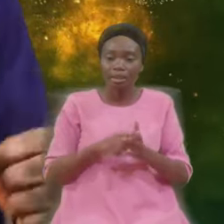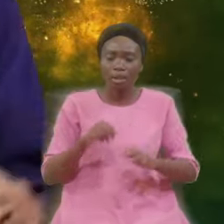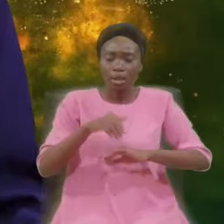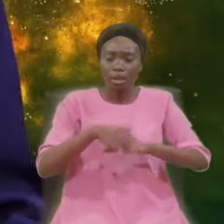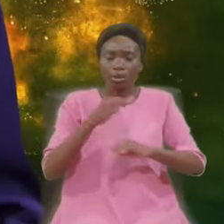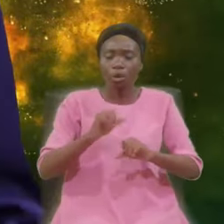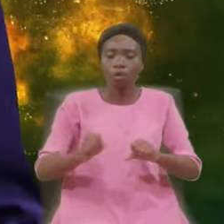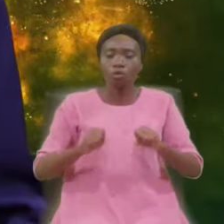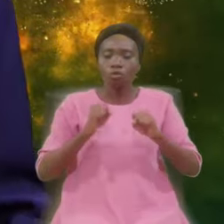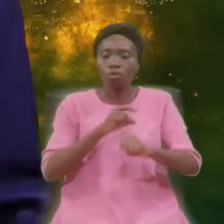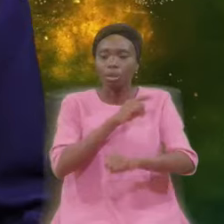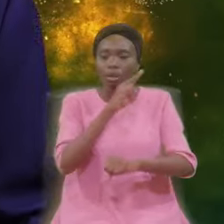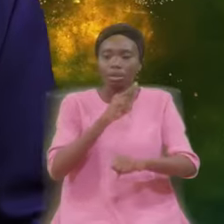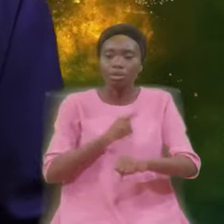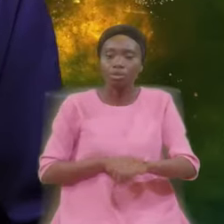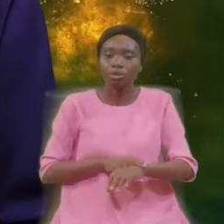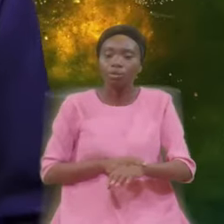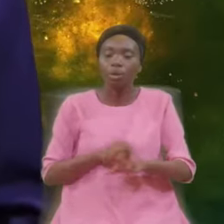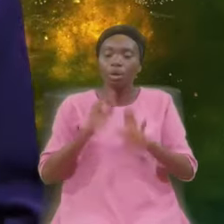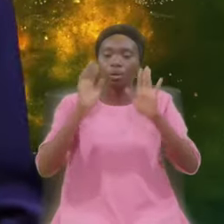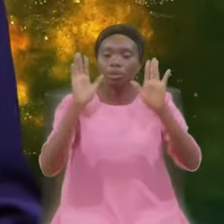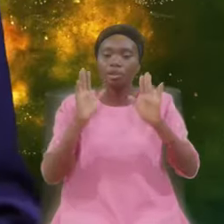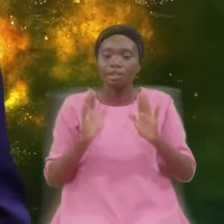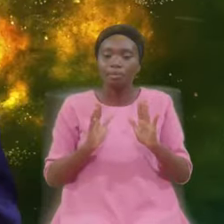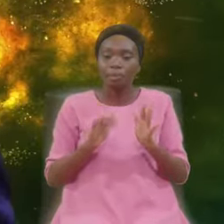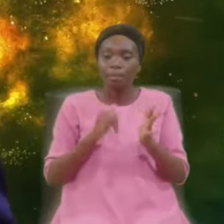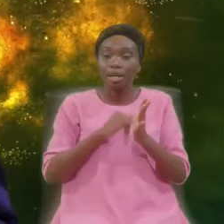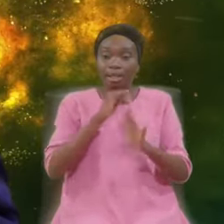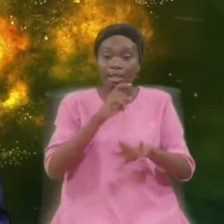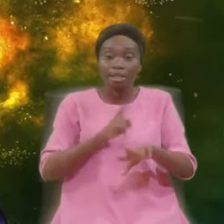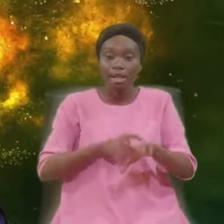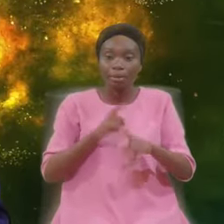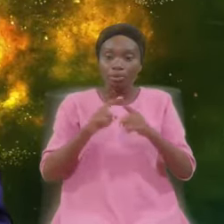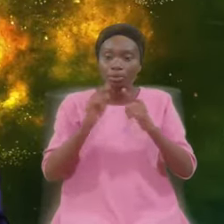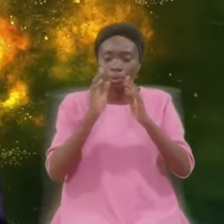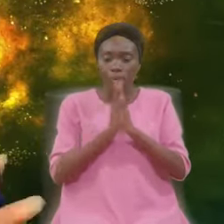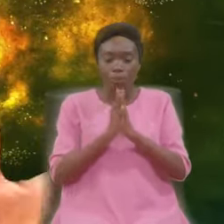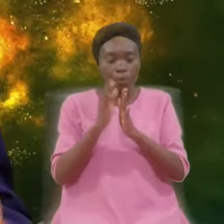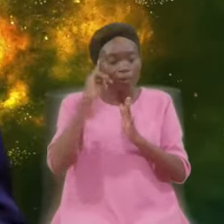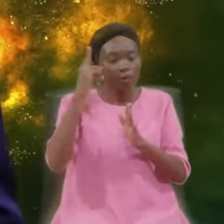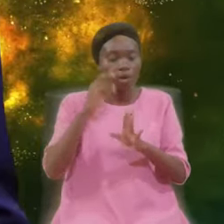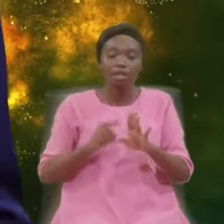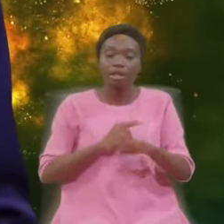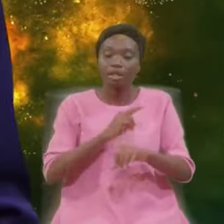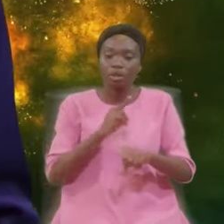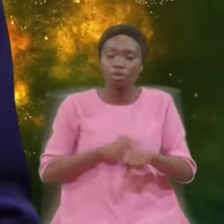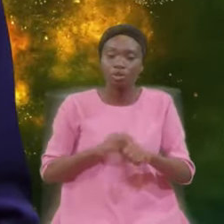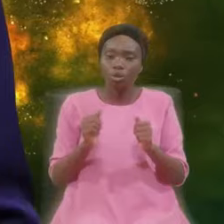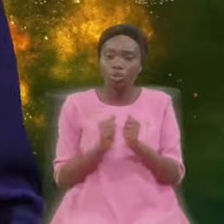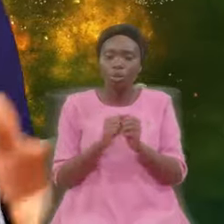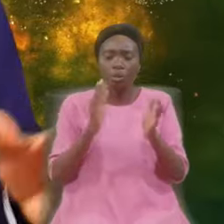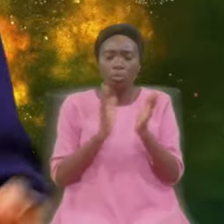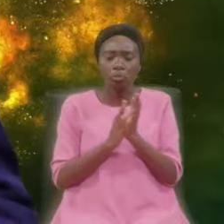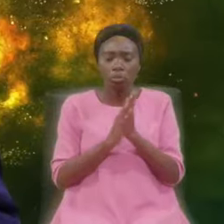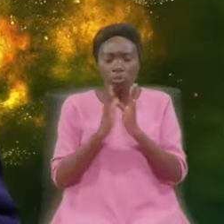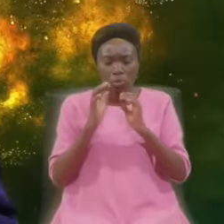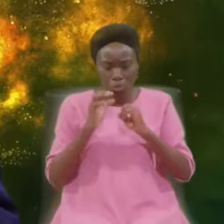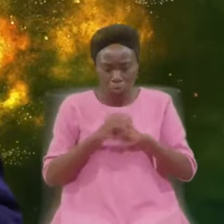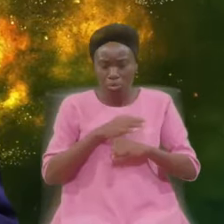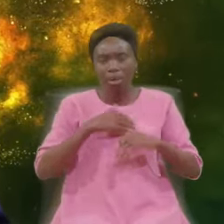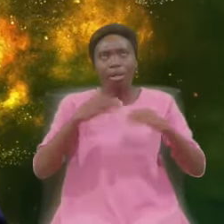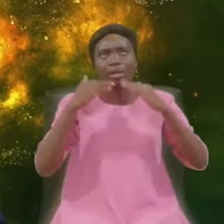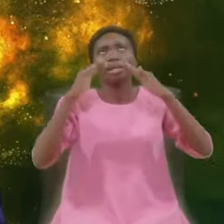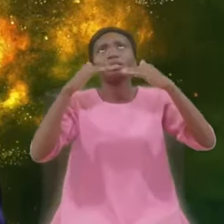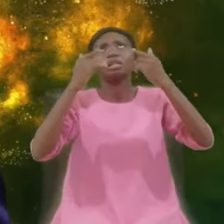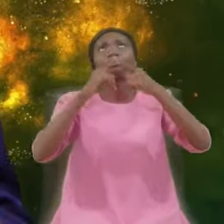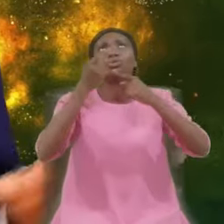of supernatural wonders. It is time to pray for the nations with praise, worship, and thanksgiving